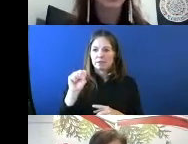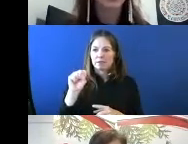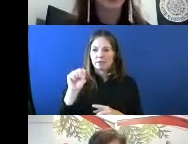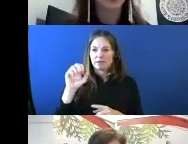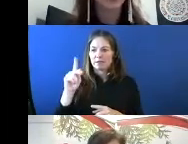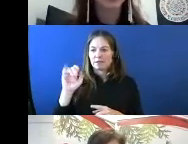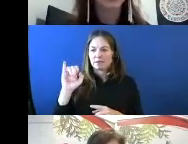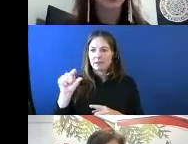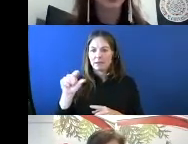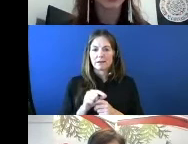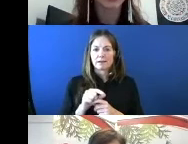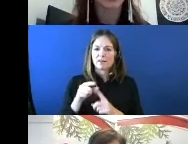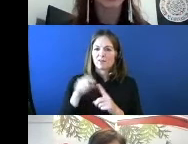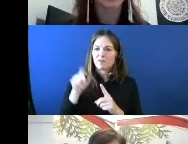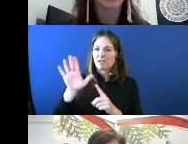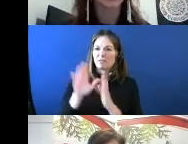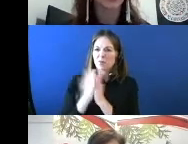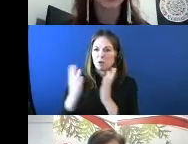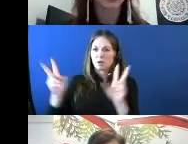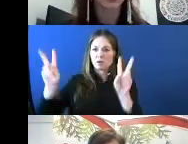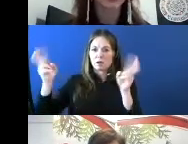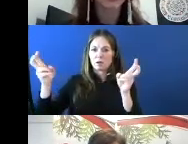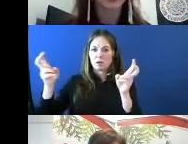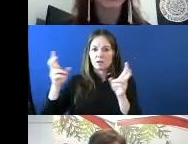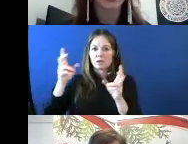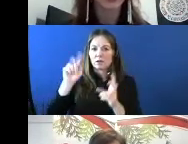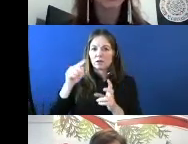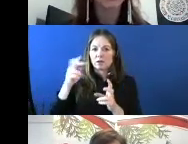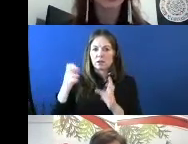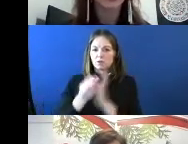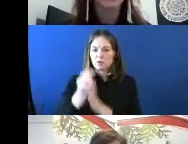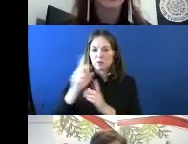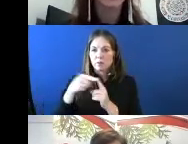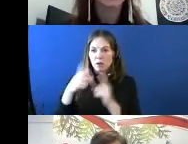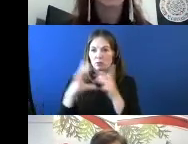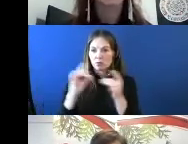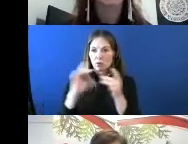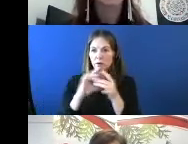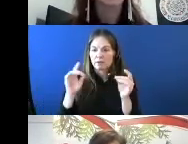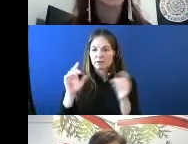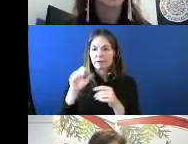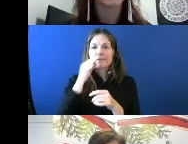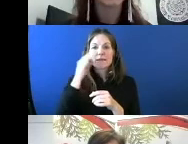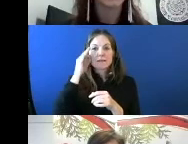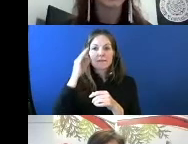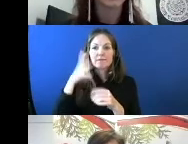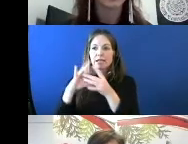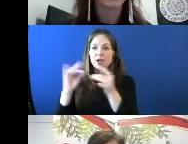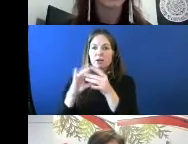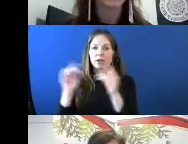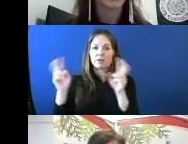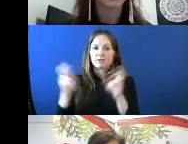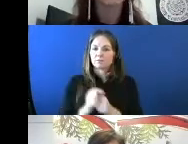this is from his book titled The Truth About Stories, A Native Narrative. And it says, "It's yours. Do with